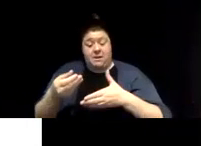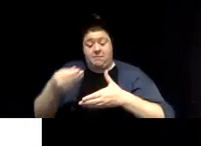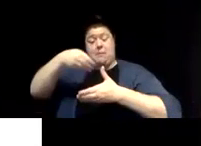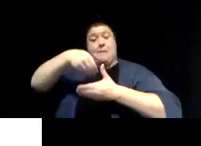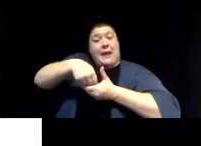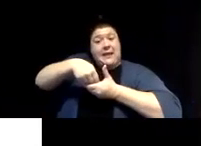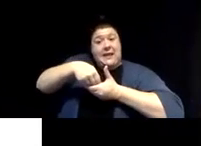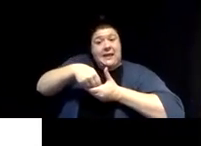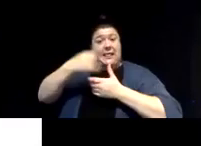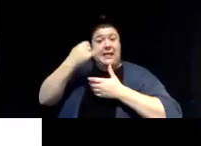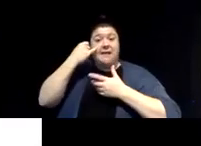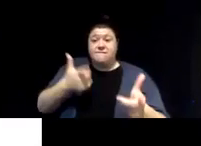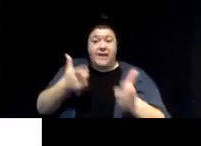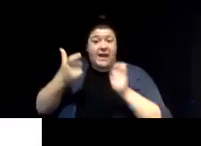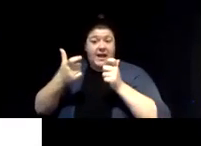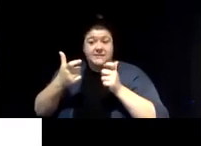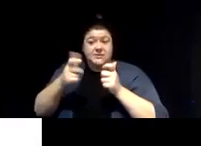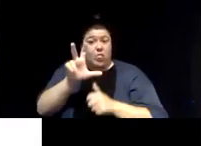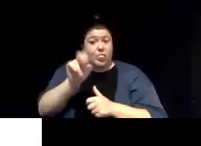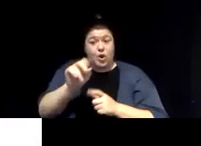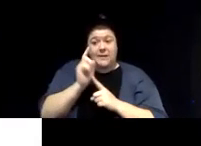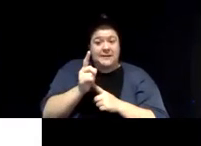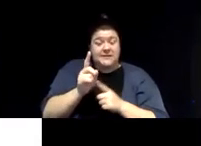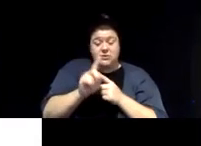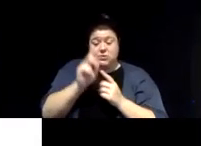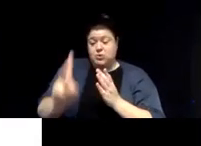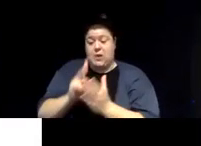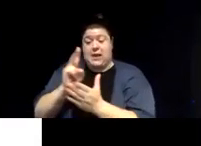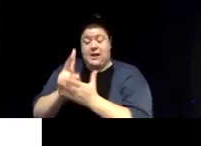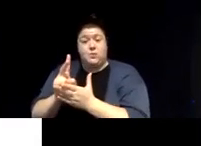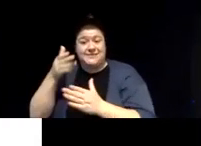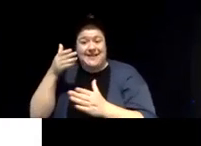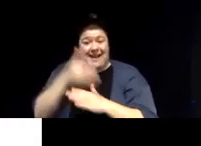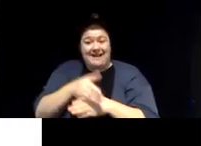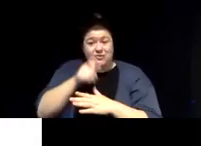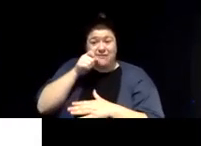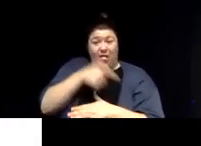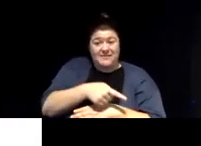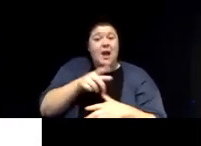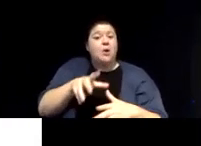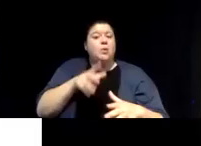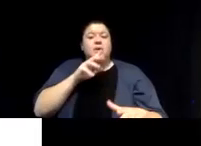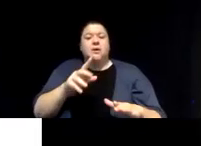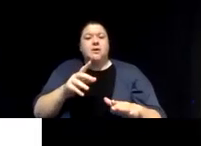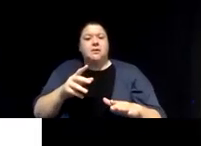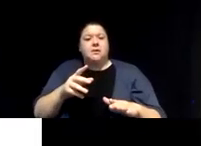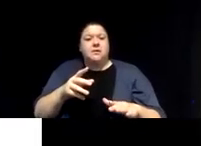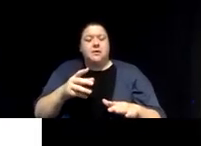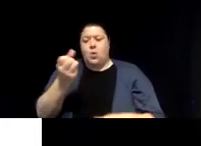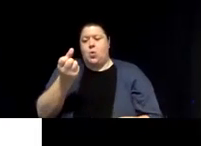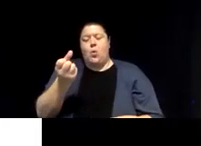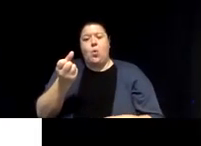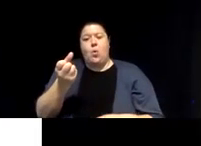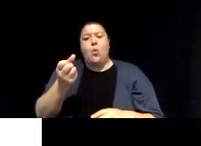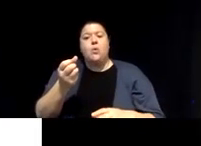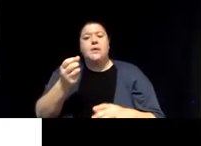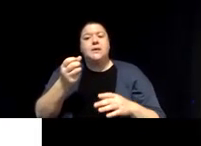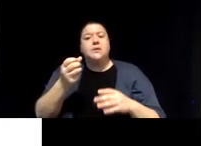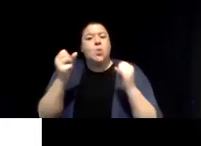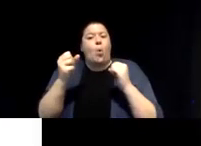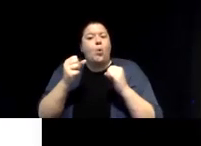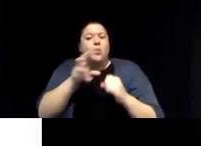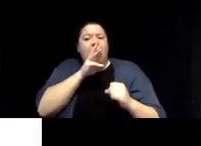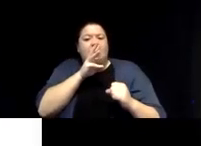act quickly. So within 30 minutes to 2 hours, if you lose a tooth, put it in cold water and rush the kid to